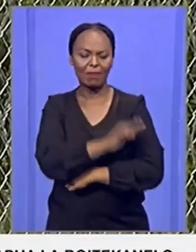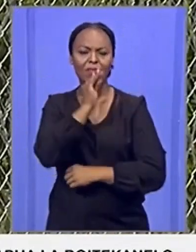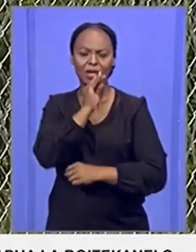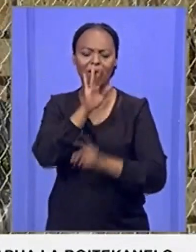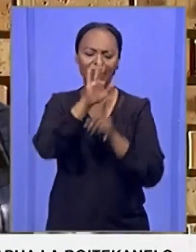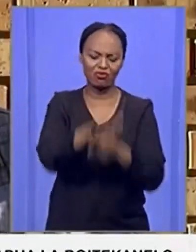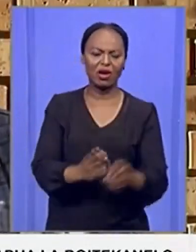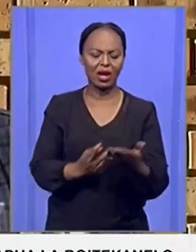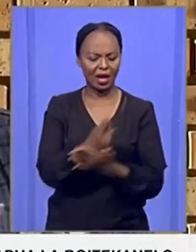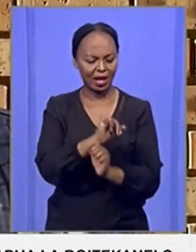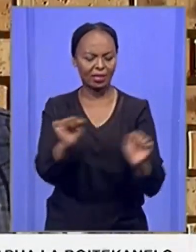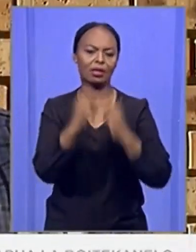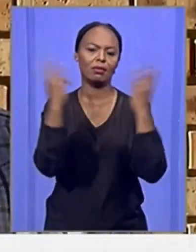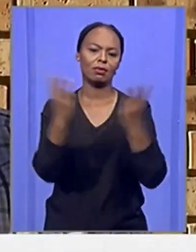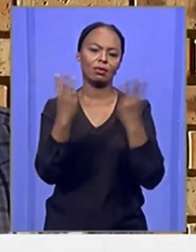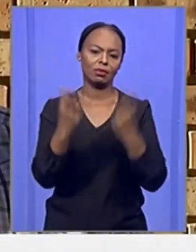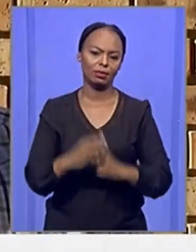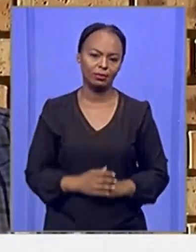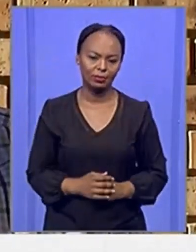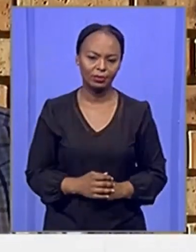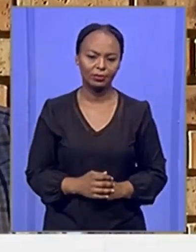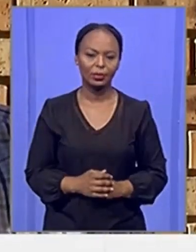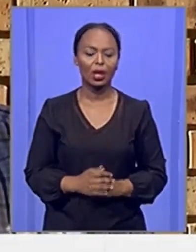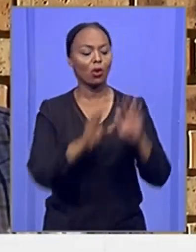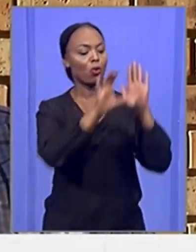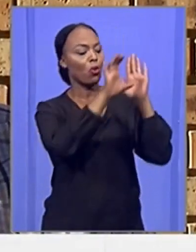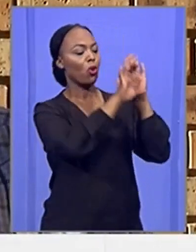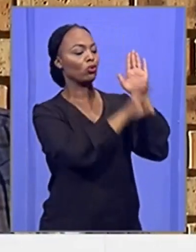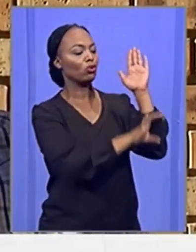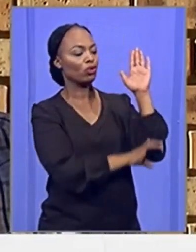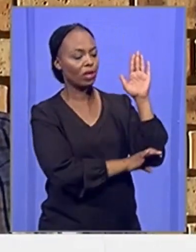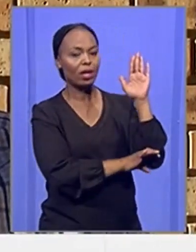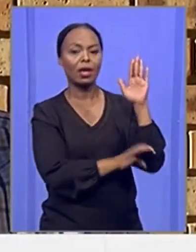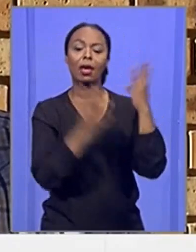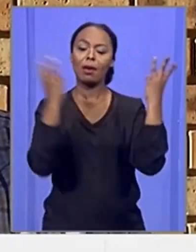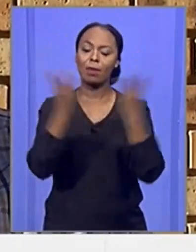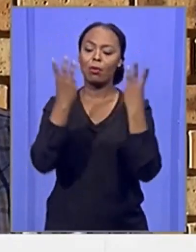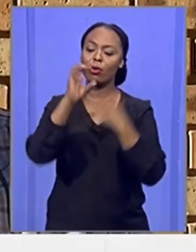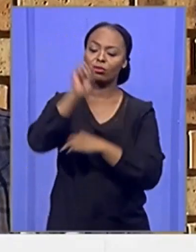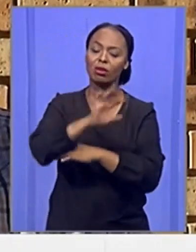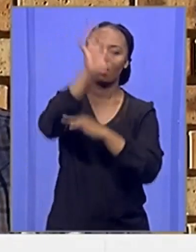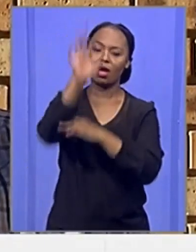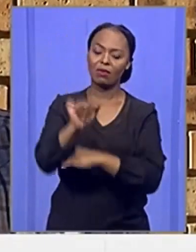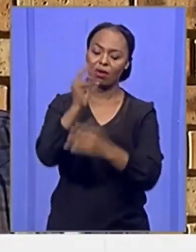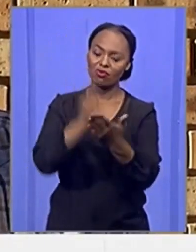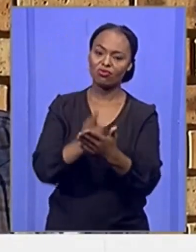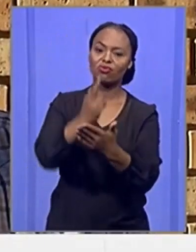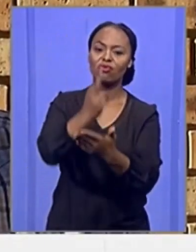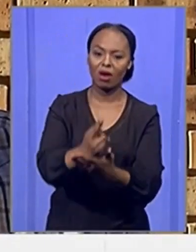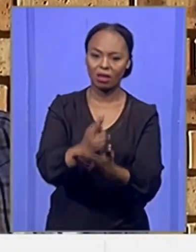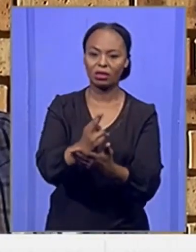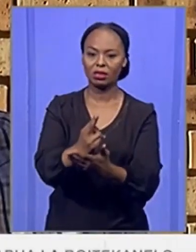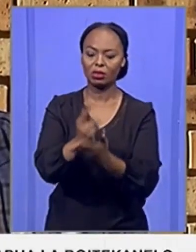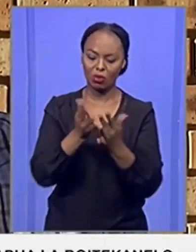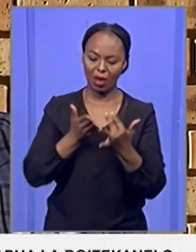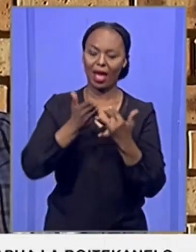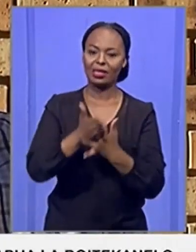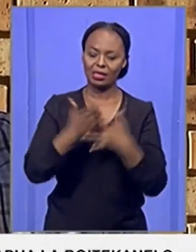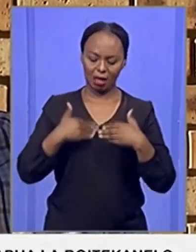botho. In terms of our constitution, everybody in South Africa has the right to access